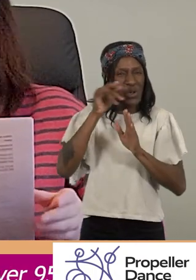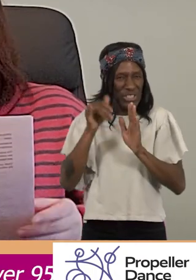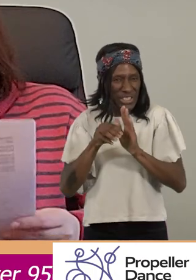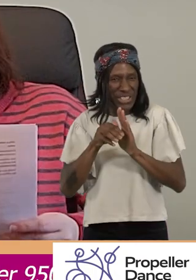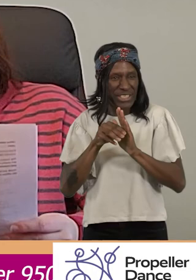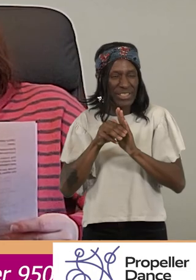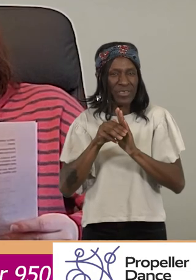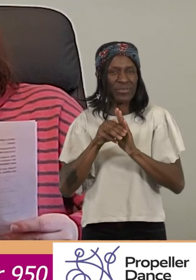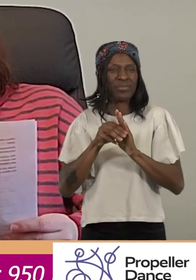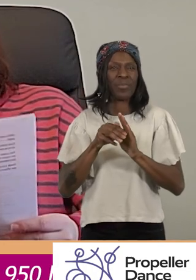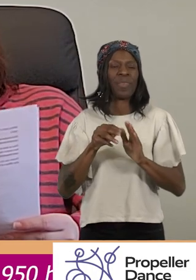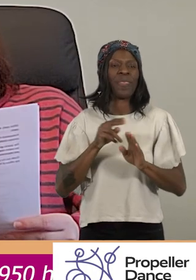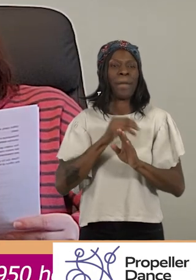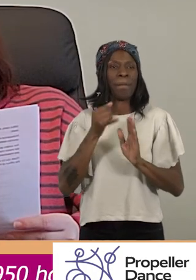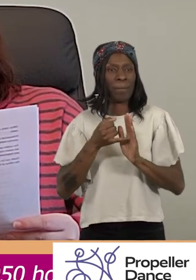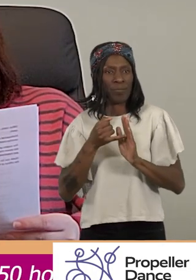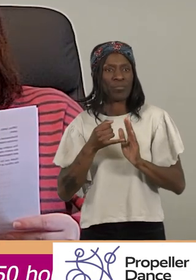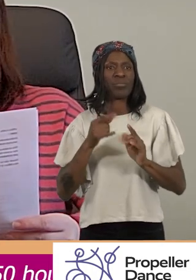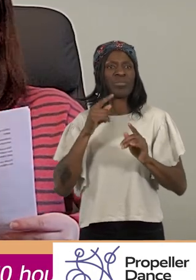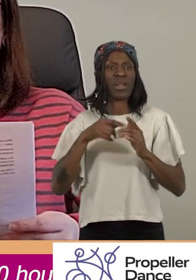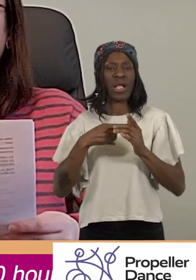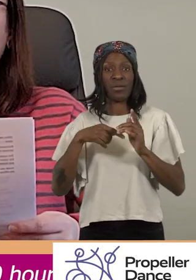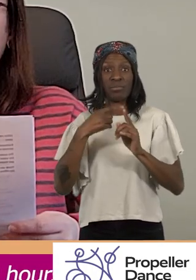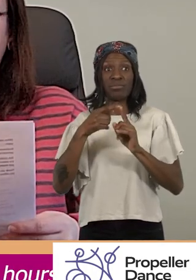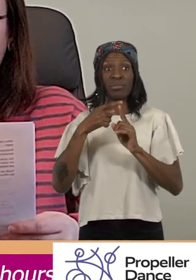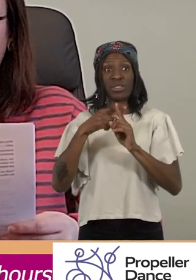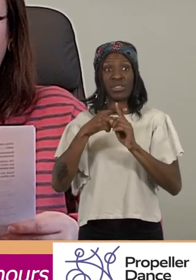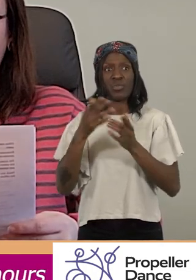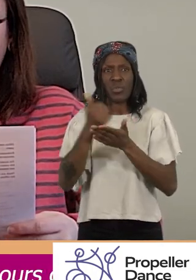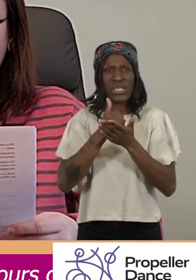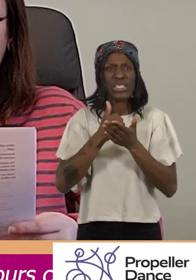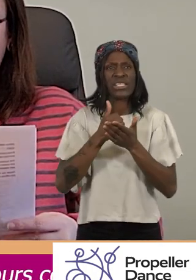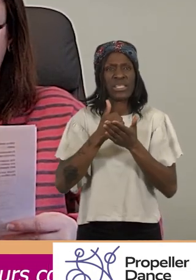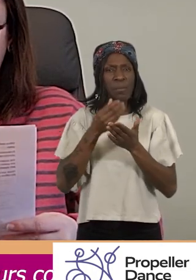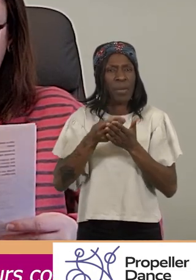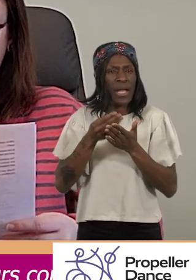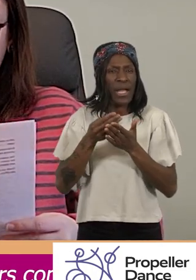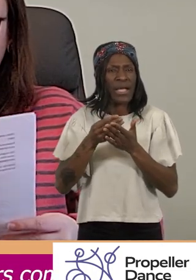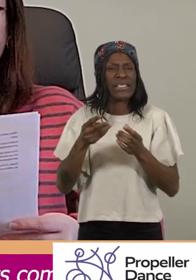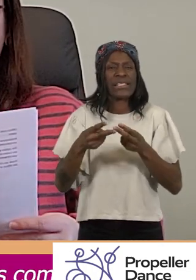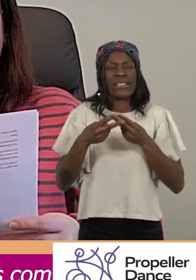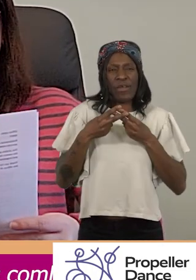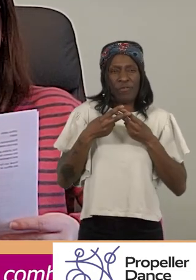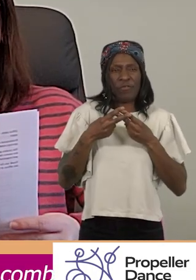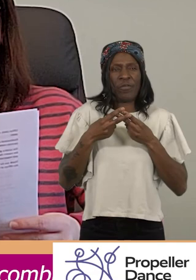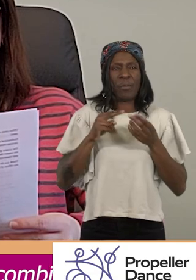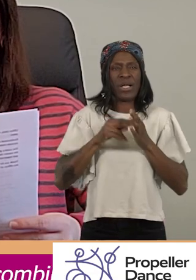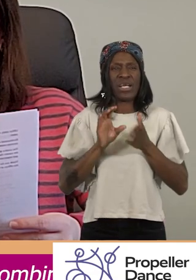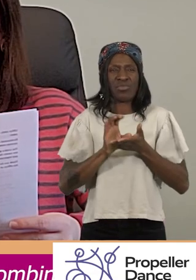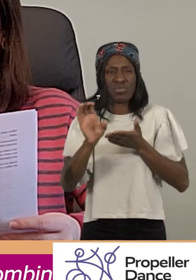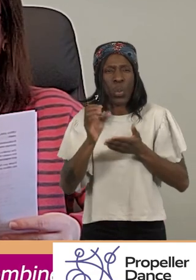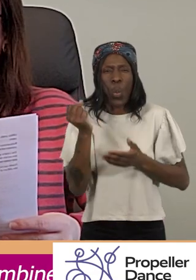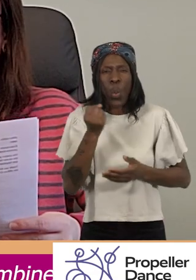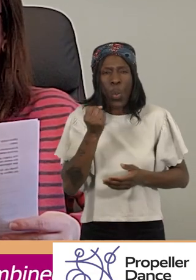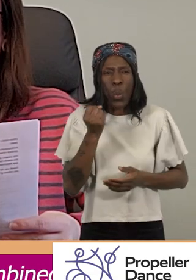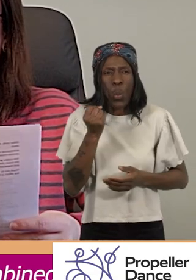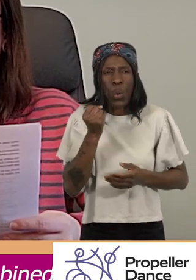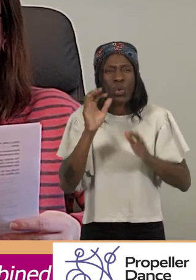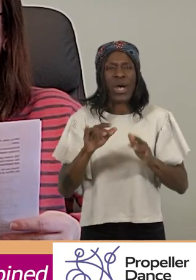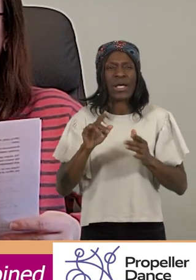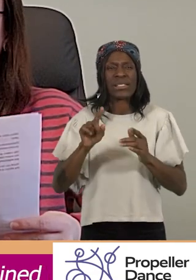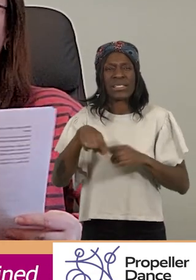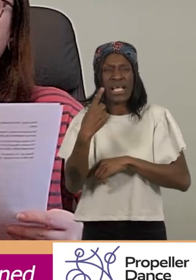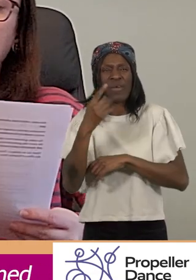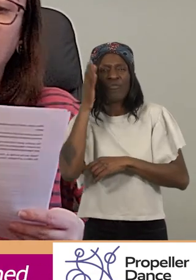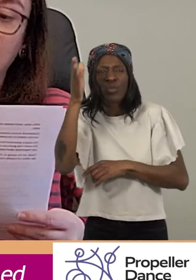projects. The surplus generated from higher revenue and income saved is viewed as a rainy day fund in the